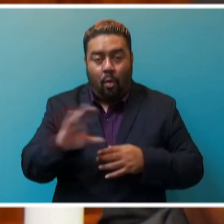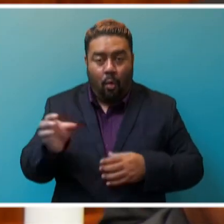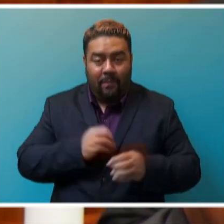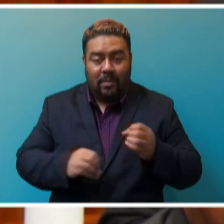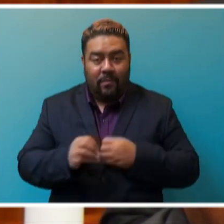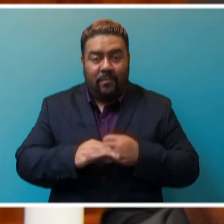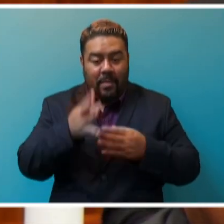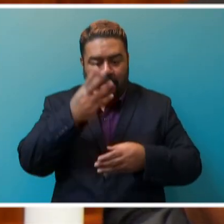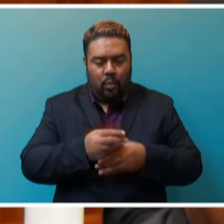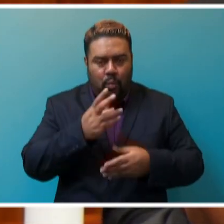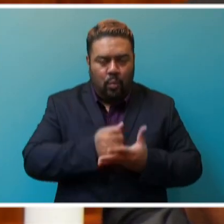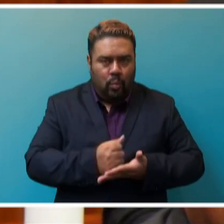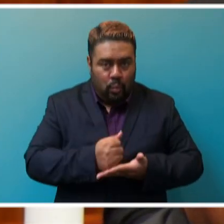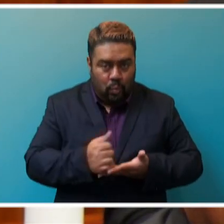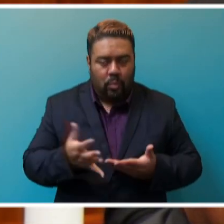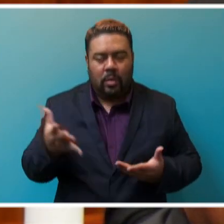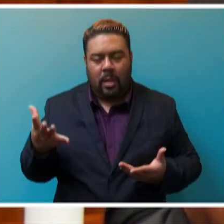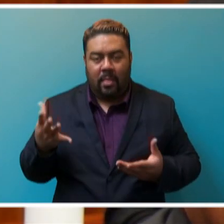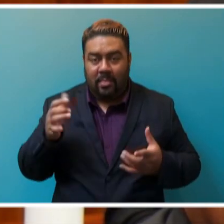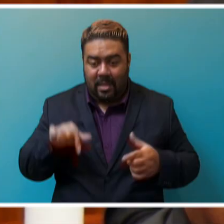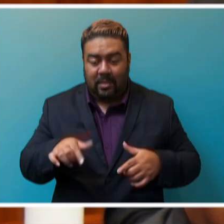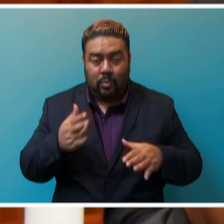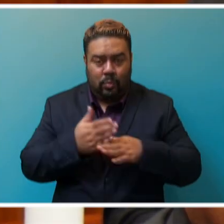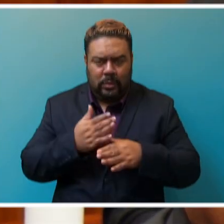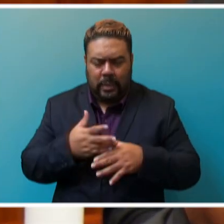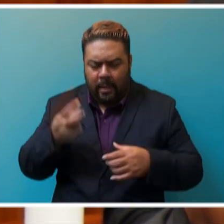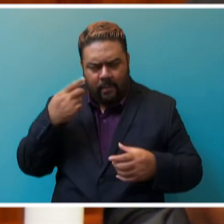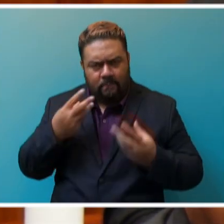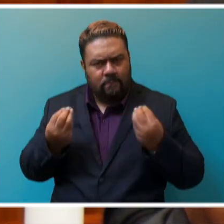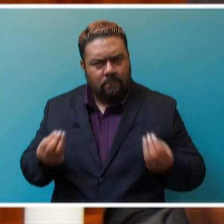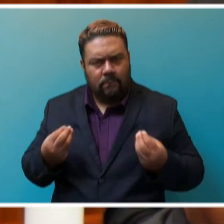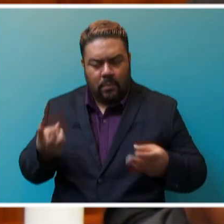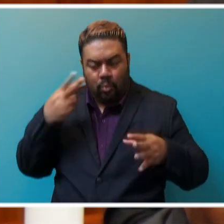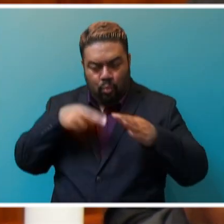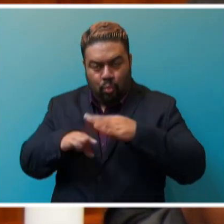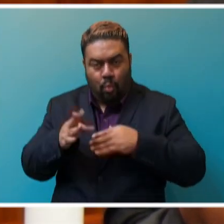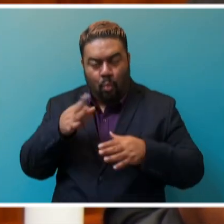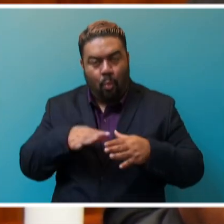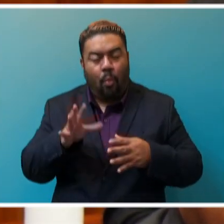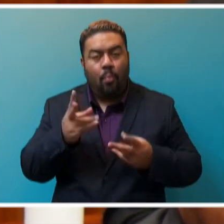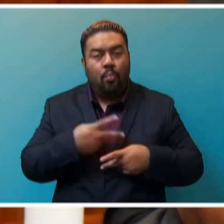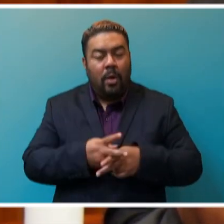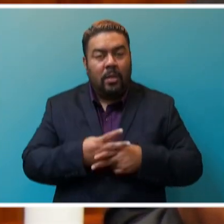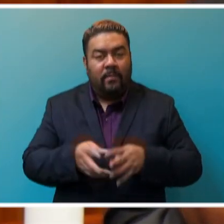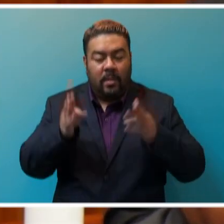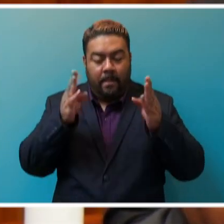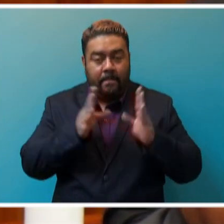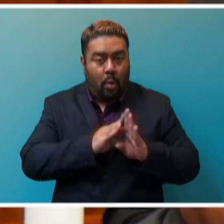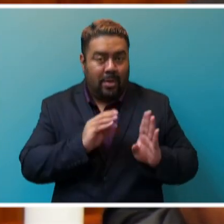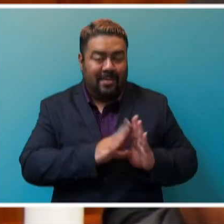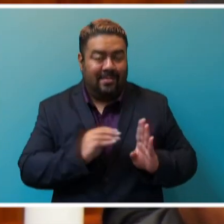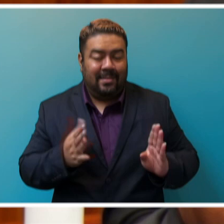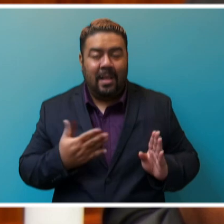These engagements provided valuable insights into proven productivity models and institutional